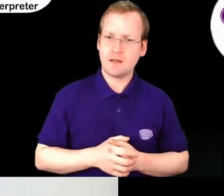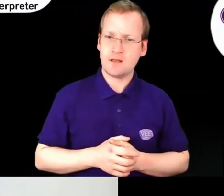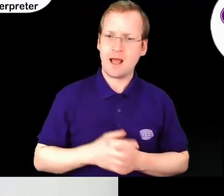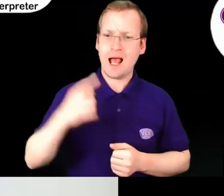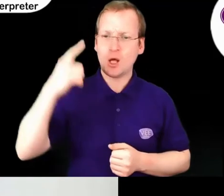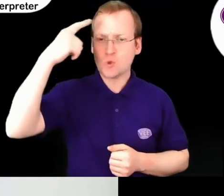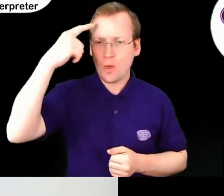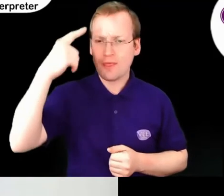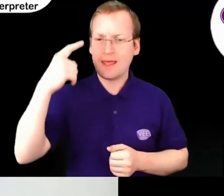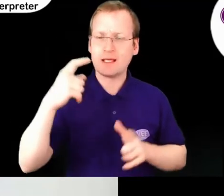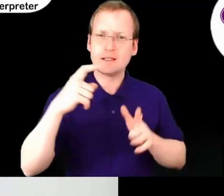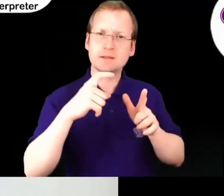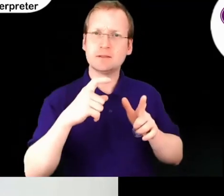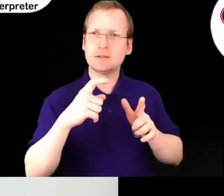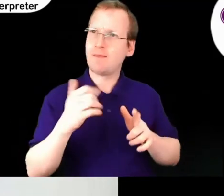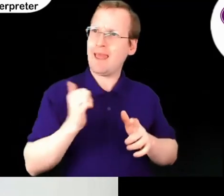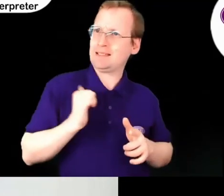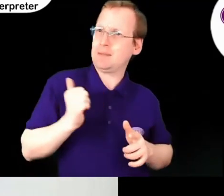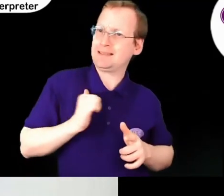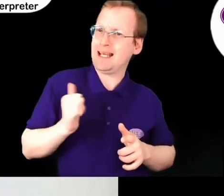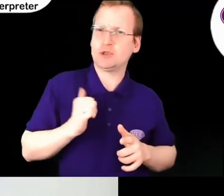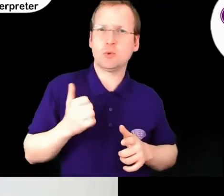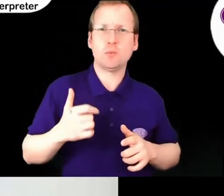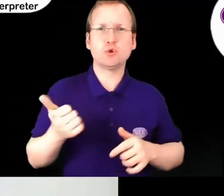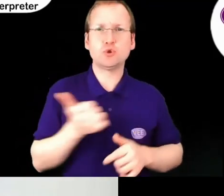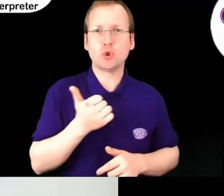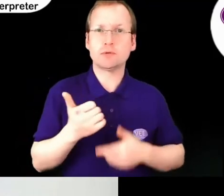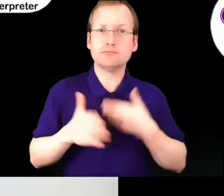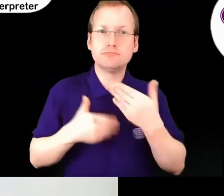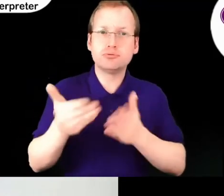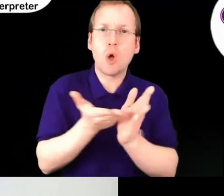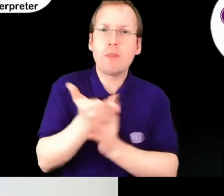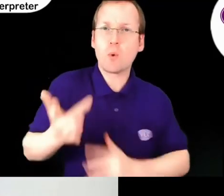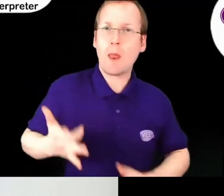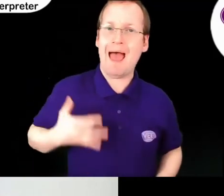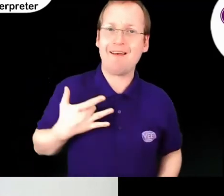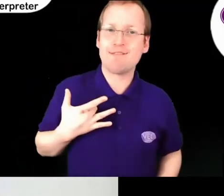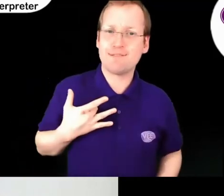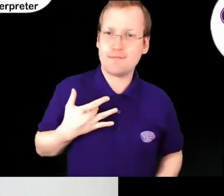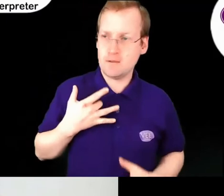I don't think God's expectation of us is that we should live a lie. And I think when you feel you're